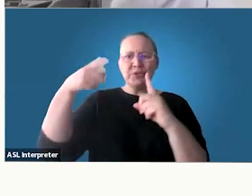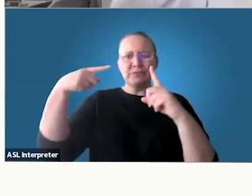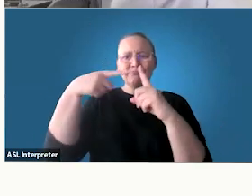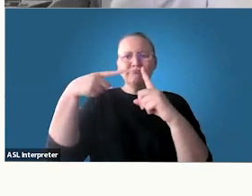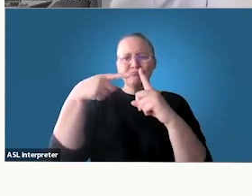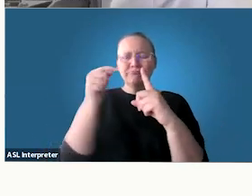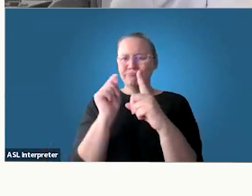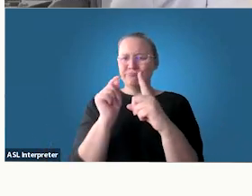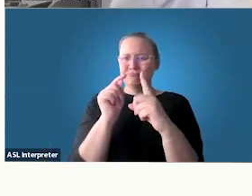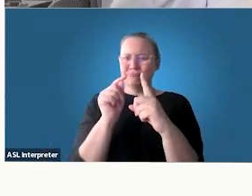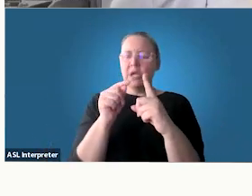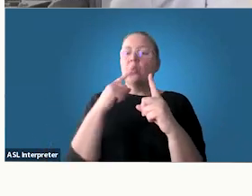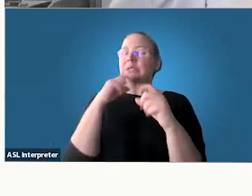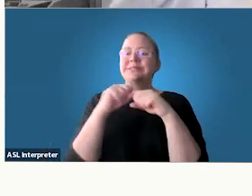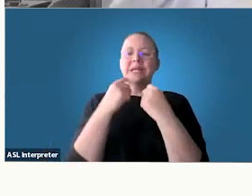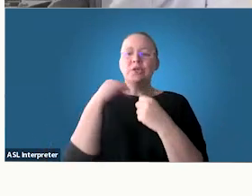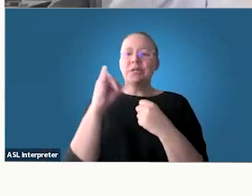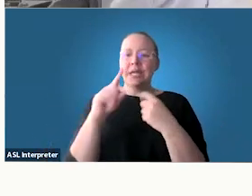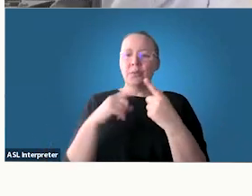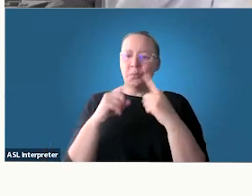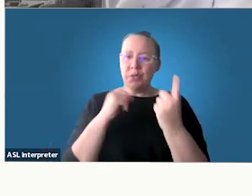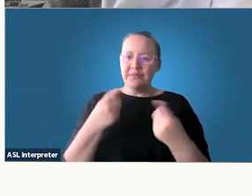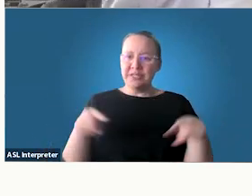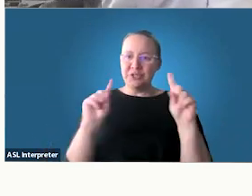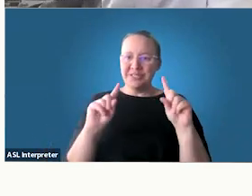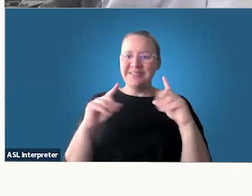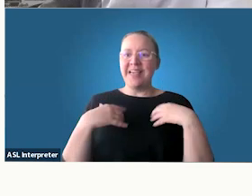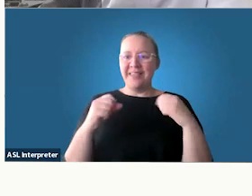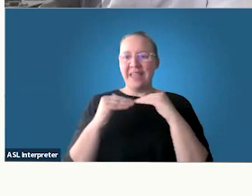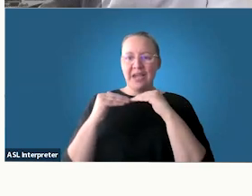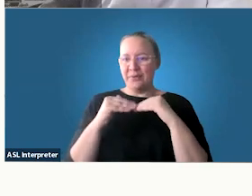to the question, what does society look like once we've achieved health equity?